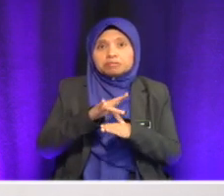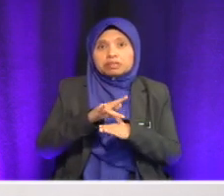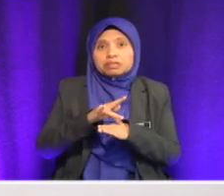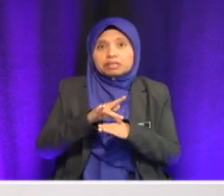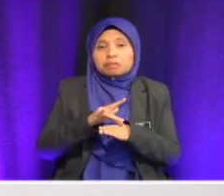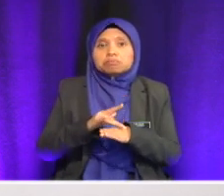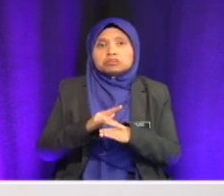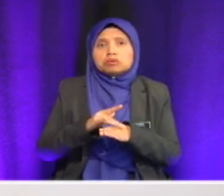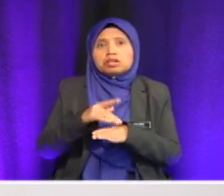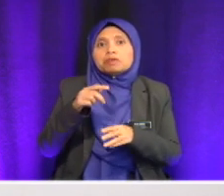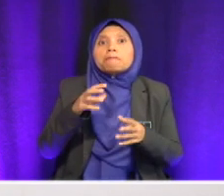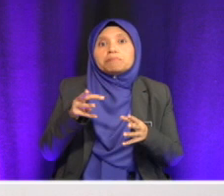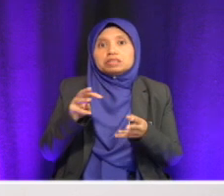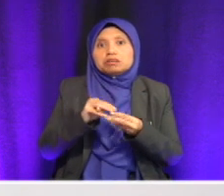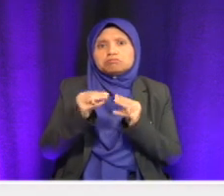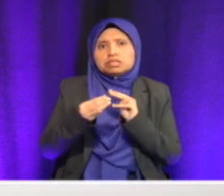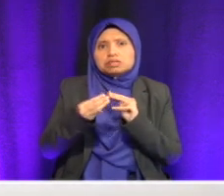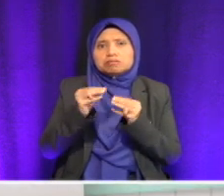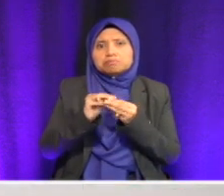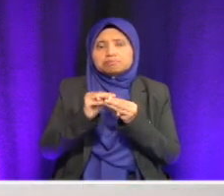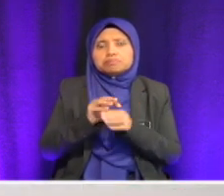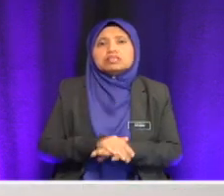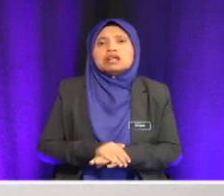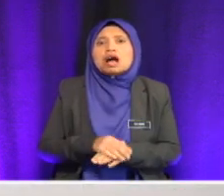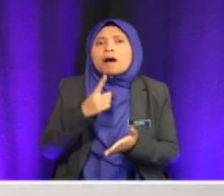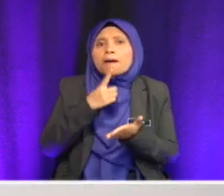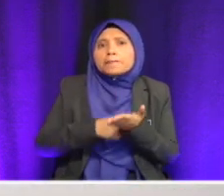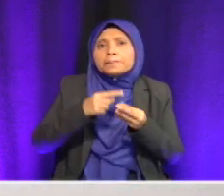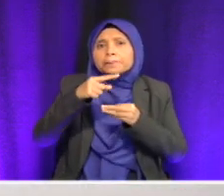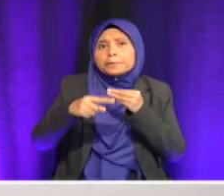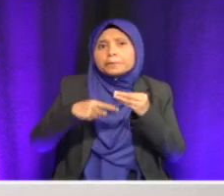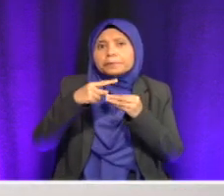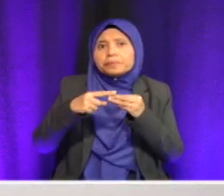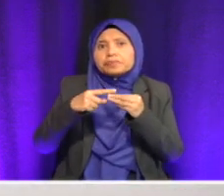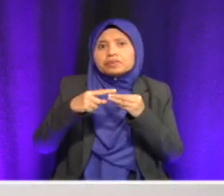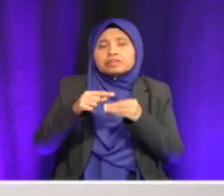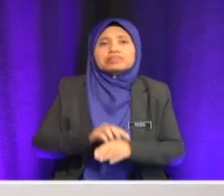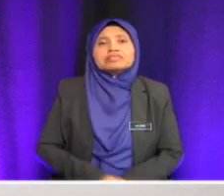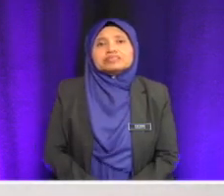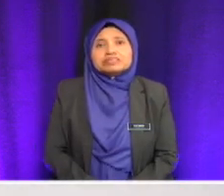even problems. So that's interesting. Thank you, Anna. What about Anne? Can you please share your idea?